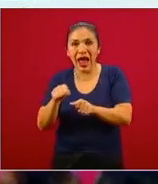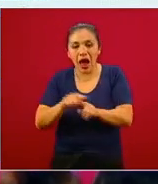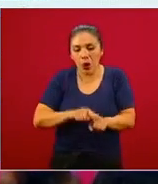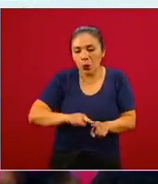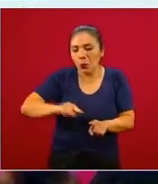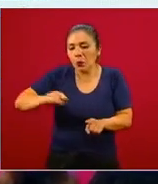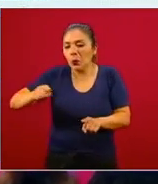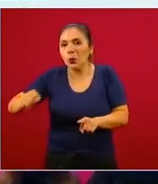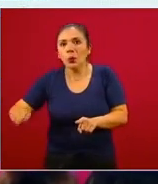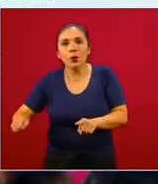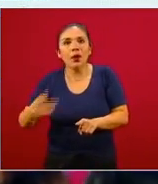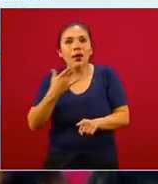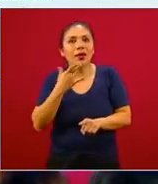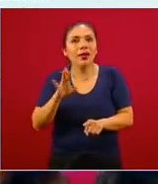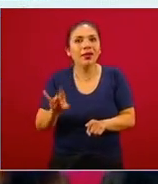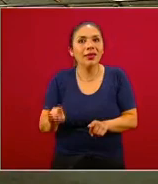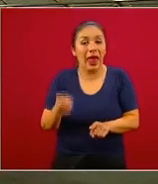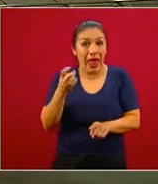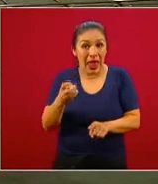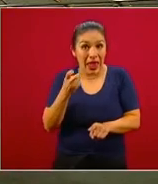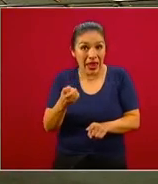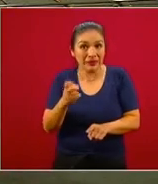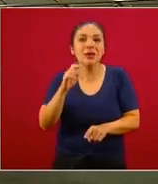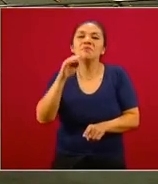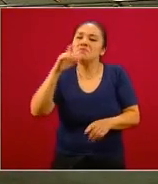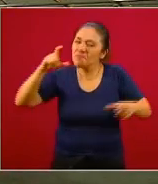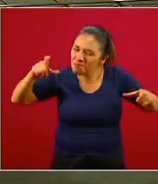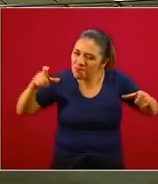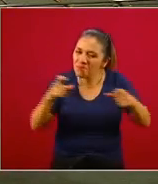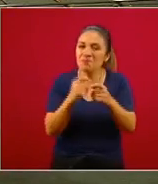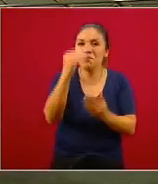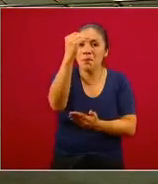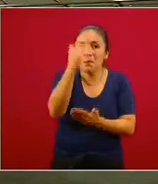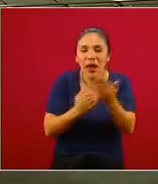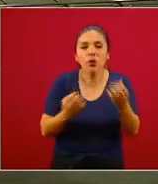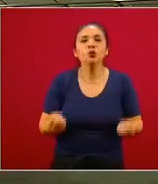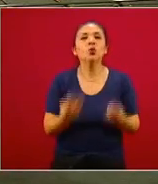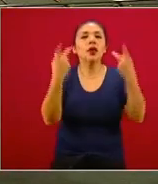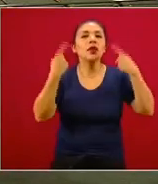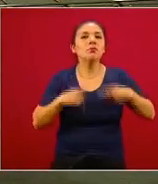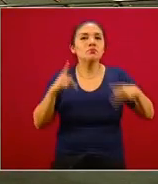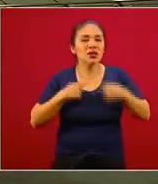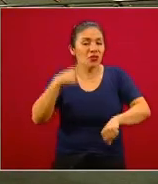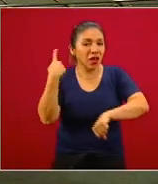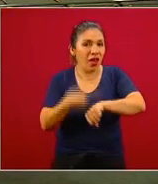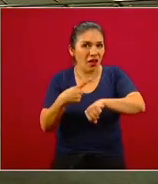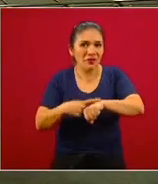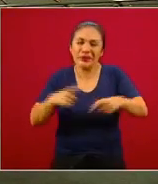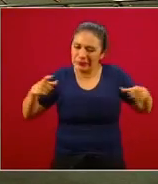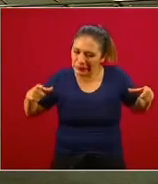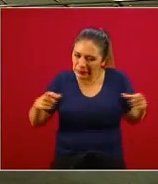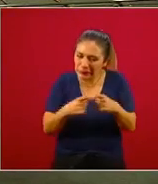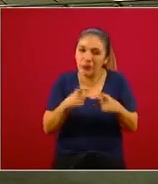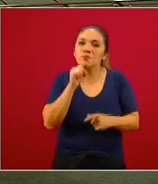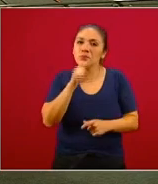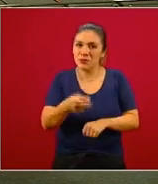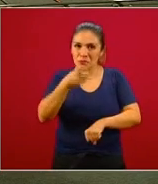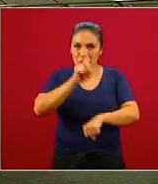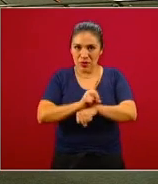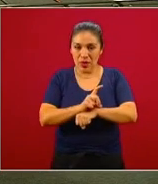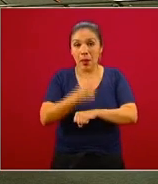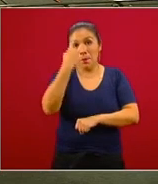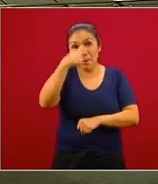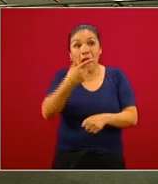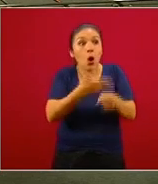So instead of having this peak over here, we have this peak over here. So that's objective number 2, to